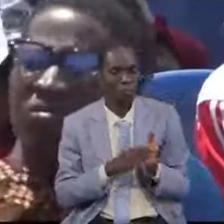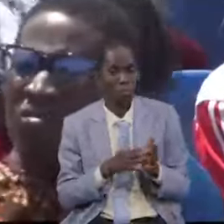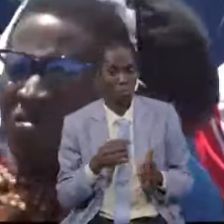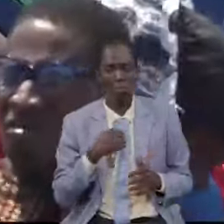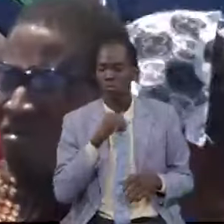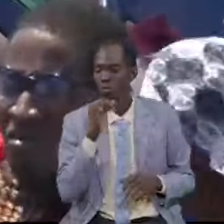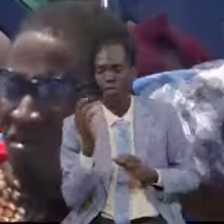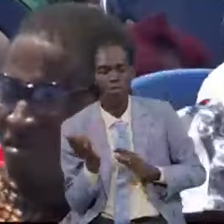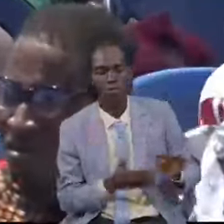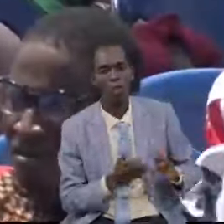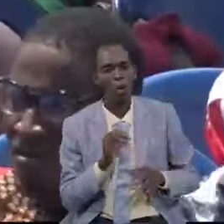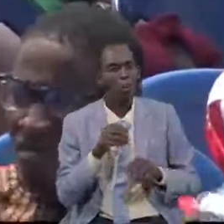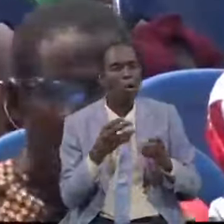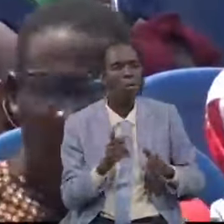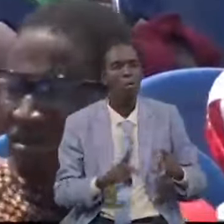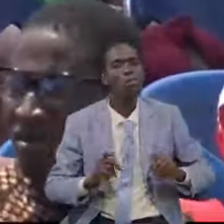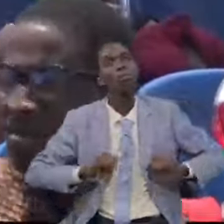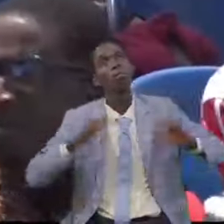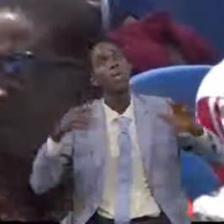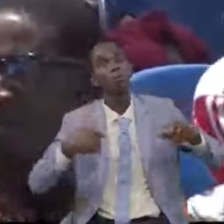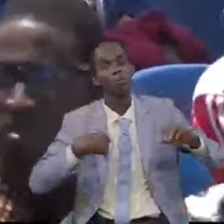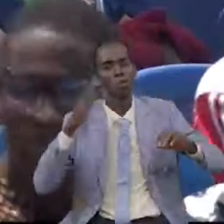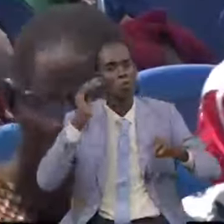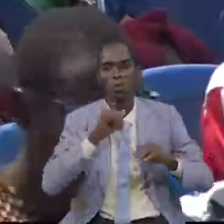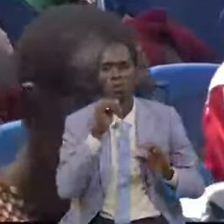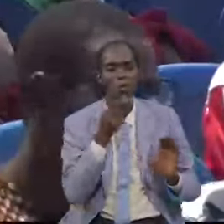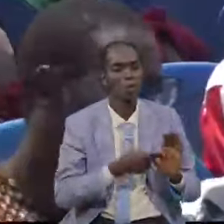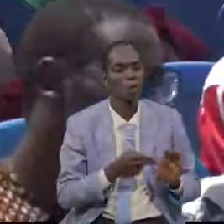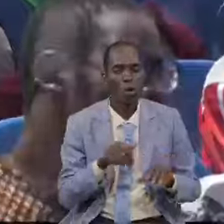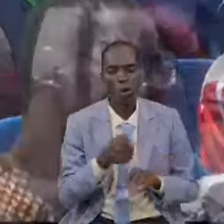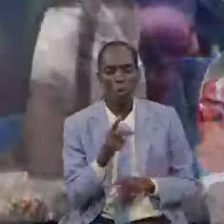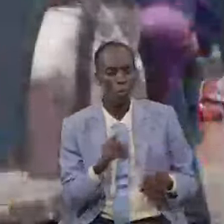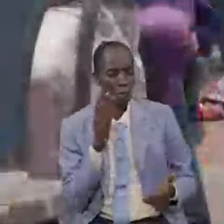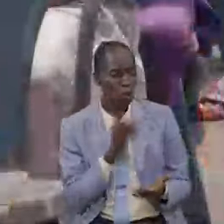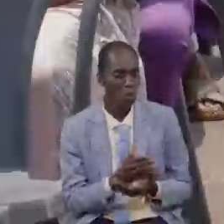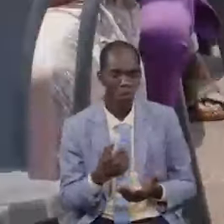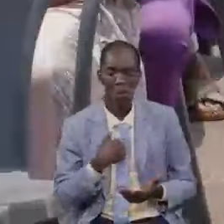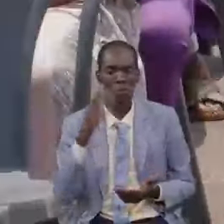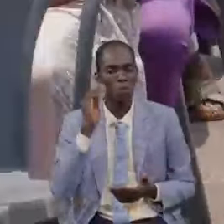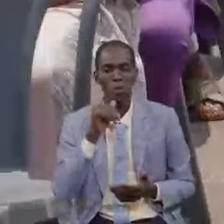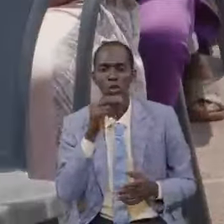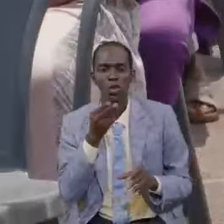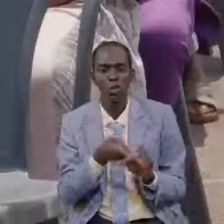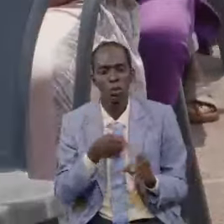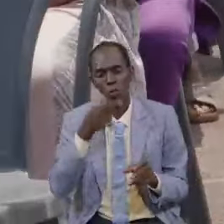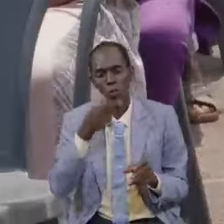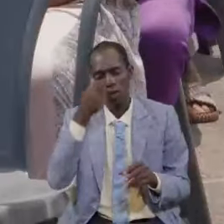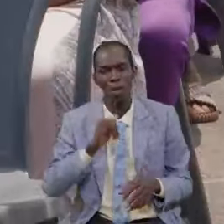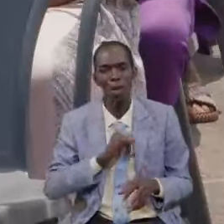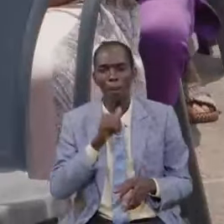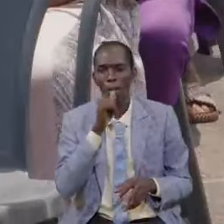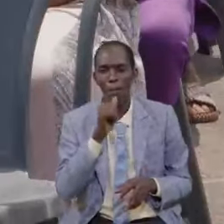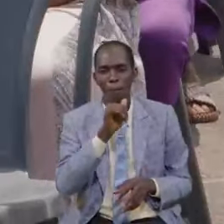quit. Other people stop, I will not stop. Because I am a man, I am a woman, I am